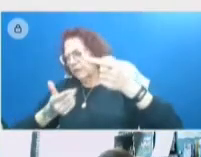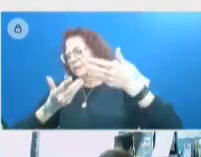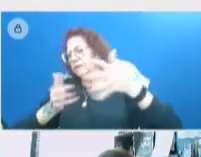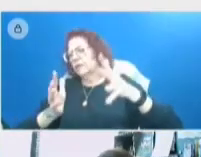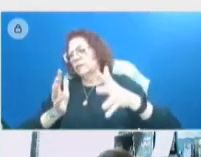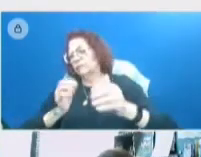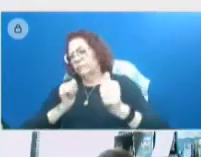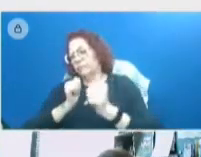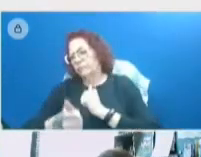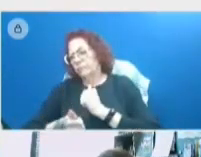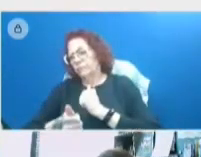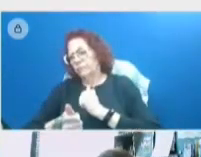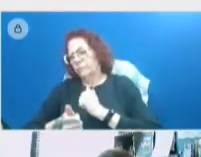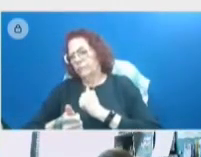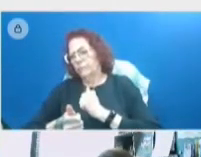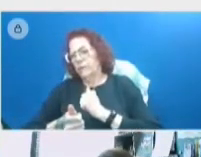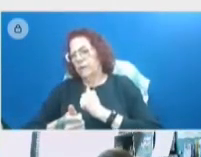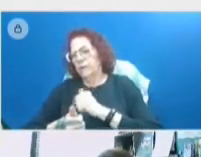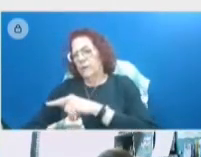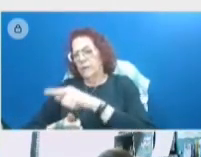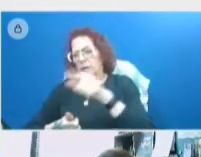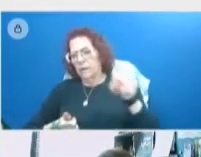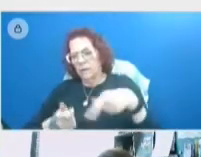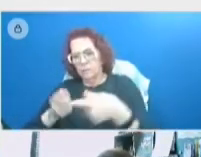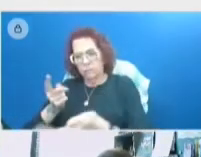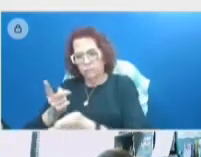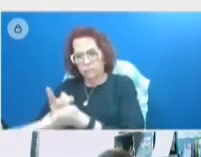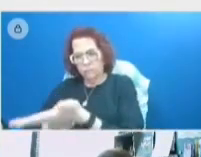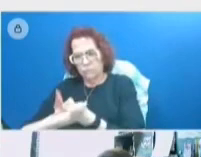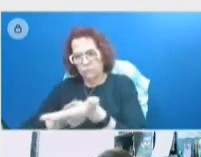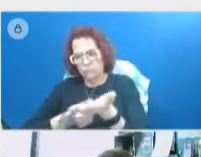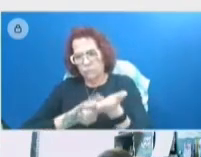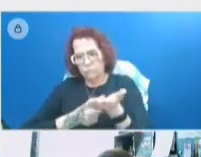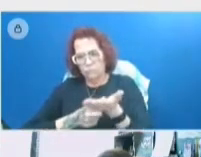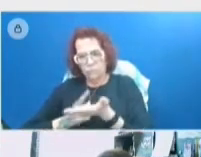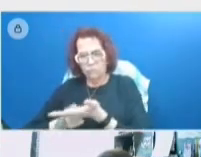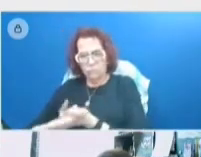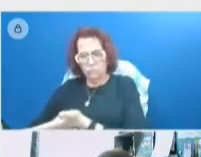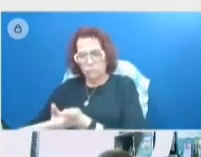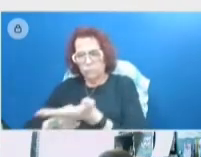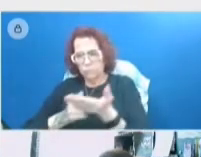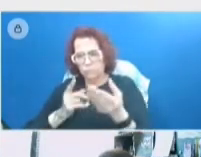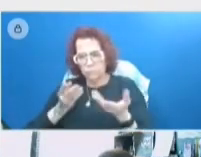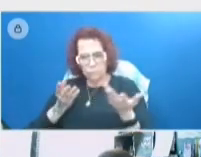right. Does anyone want to discuss the resolution?